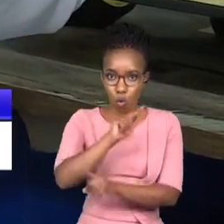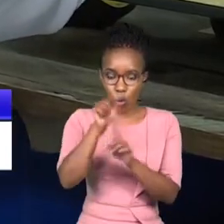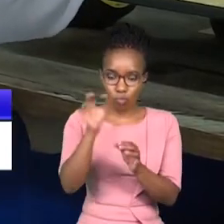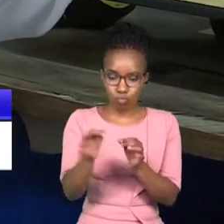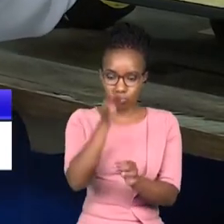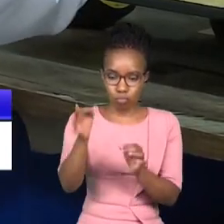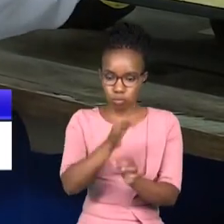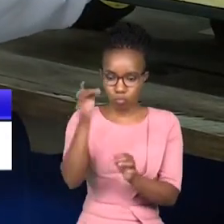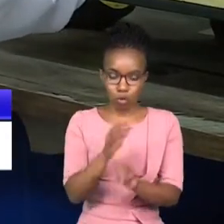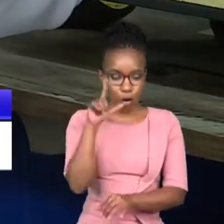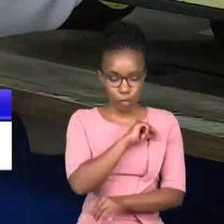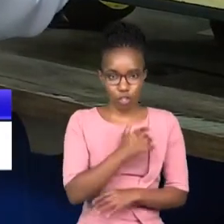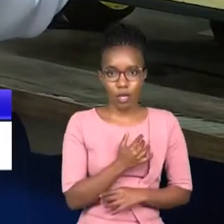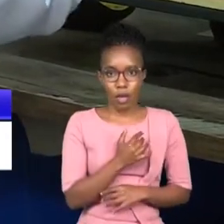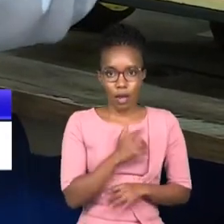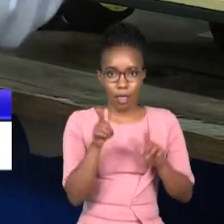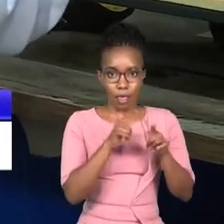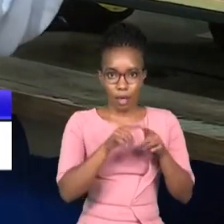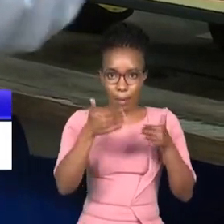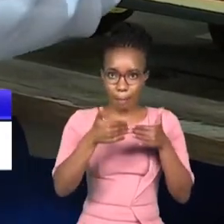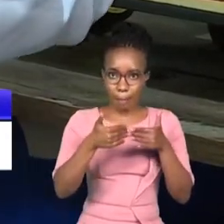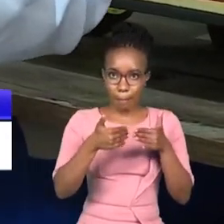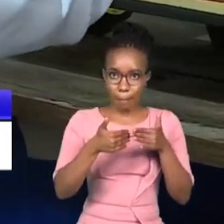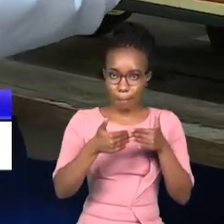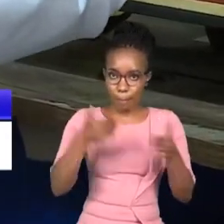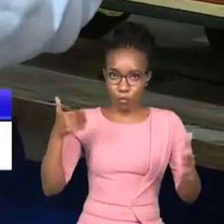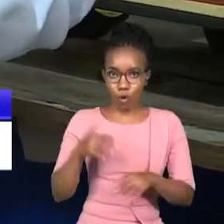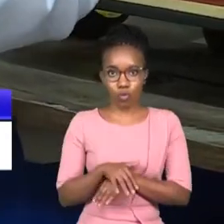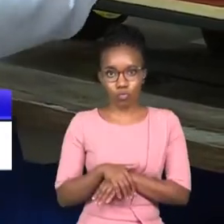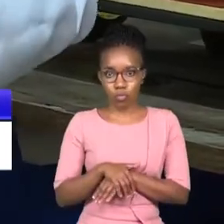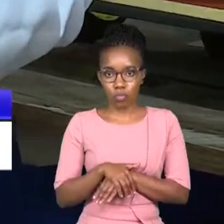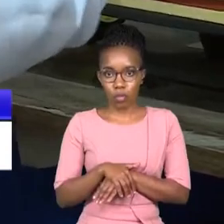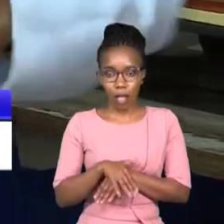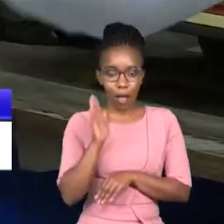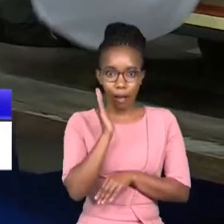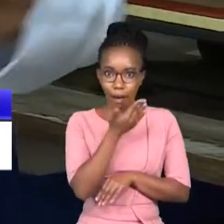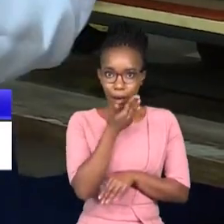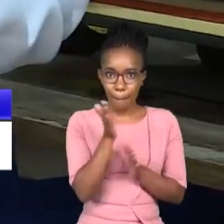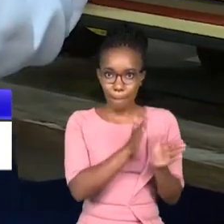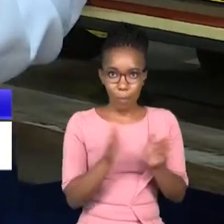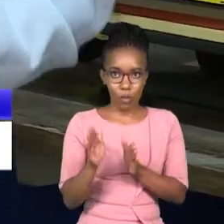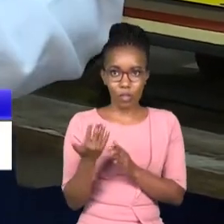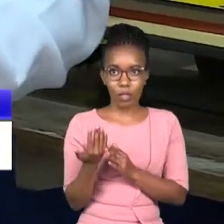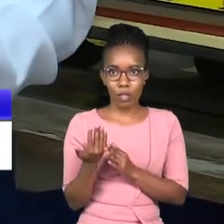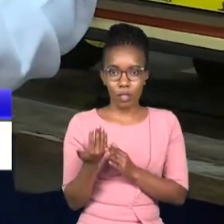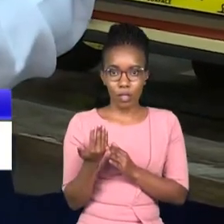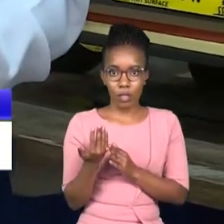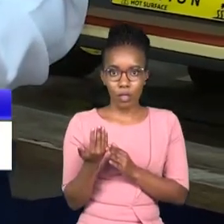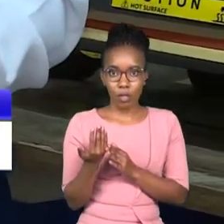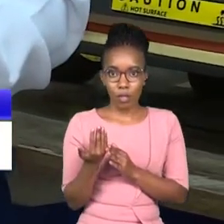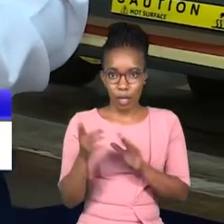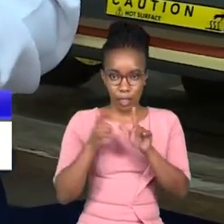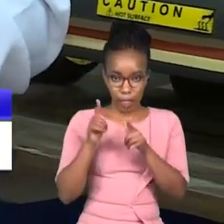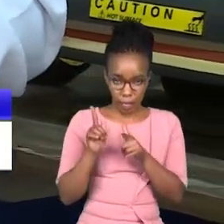and all that has been done, then before you go into the dyeing process and the finishing process, that's when now it goes